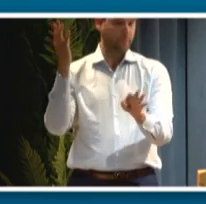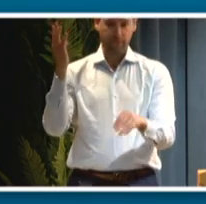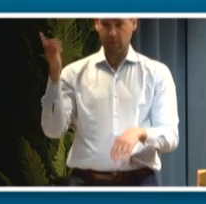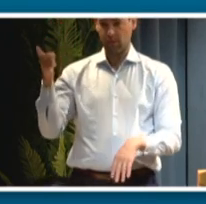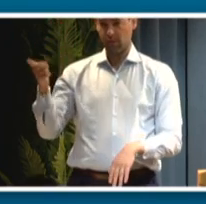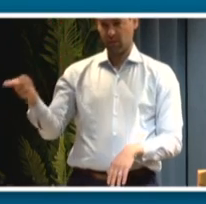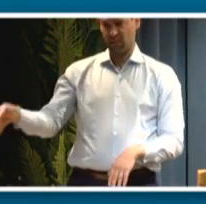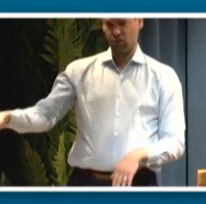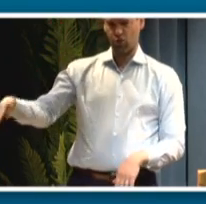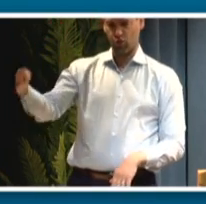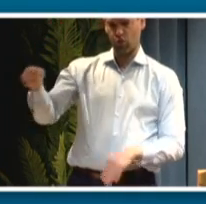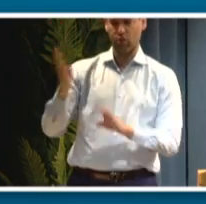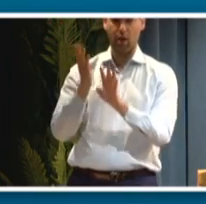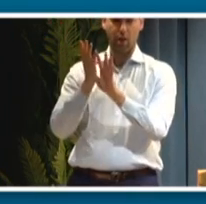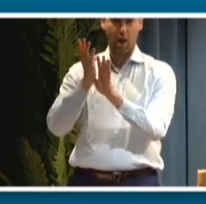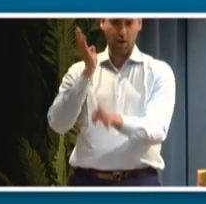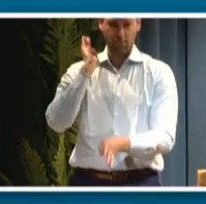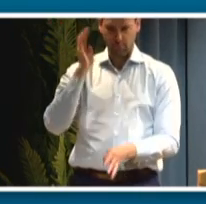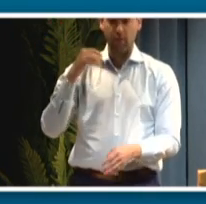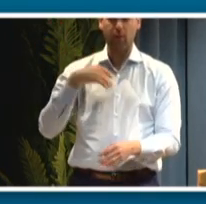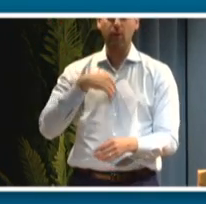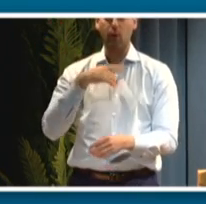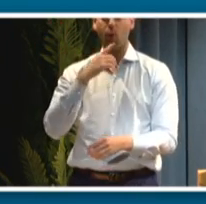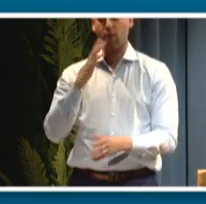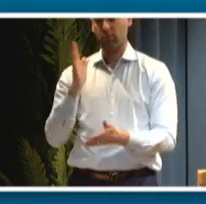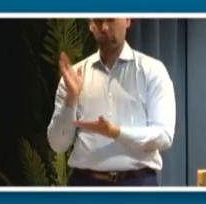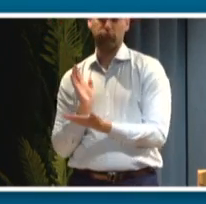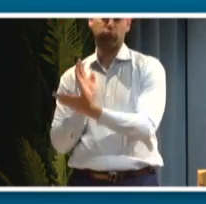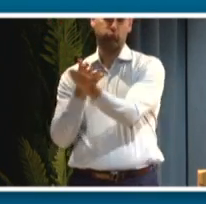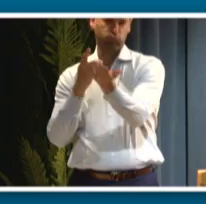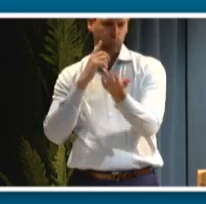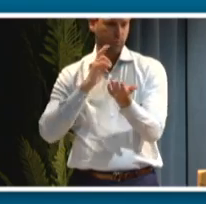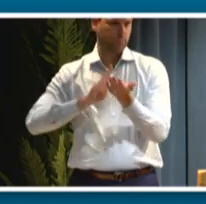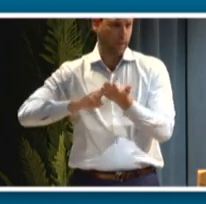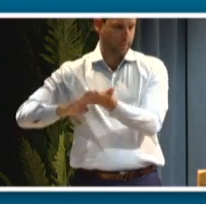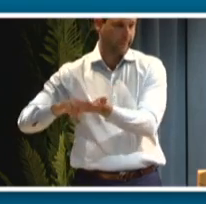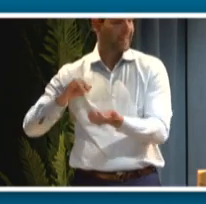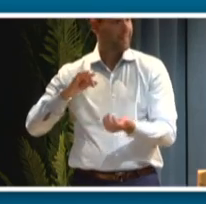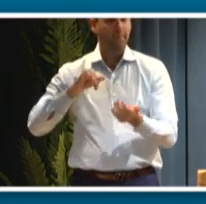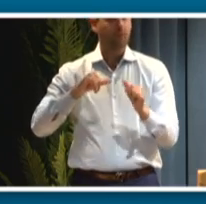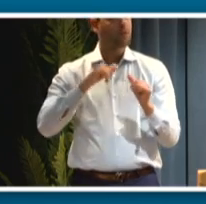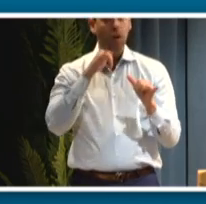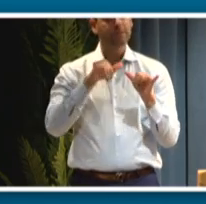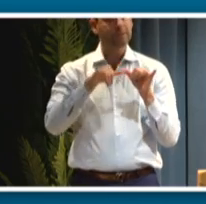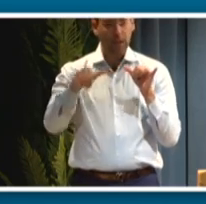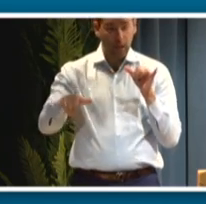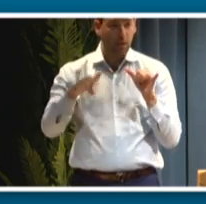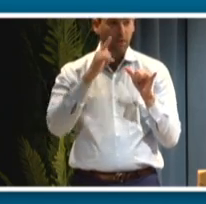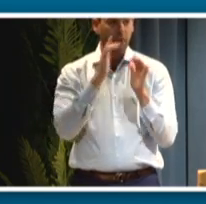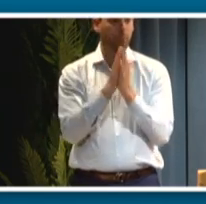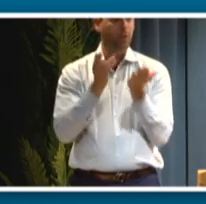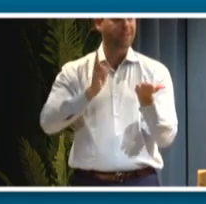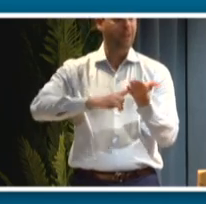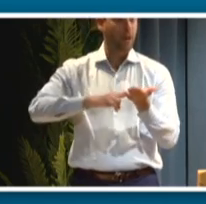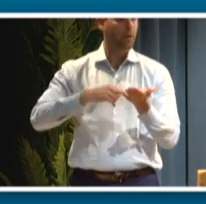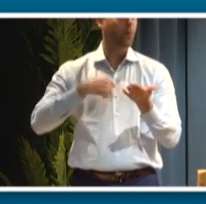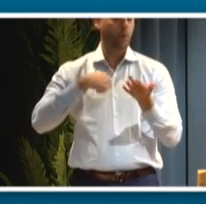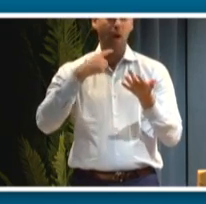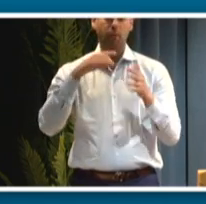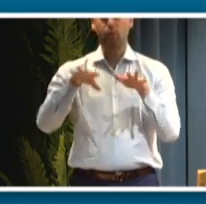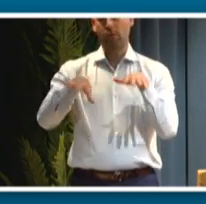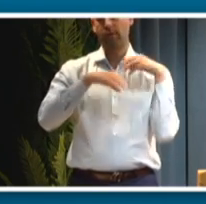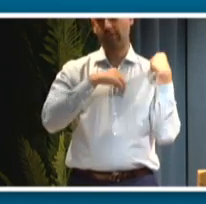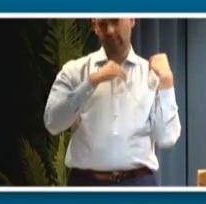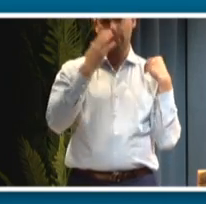on the ramp, and we'll take care of you. If you're not staying to have a book signed, we do have to clear the auditorium because we have another